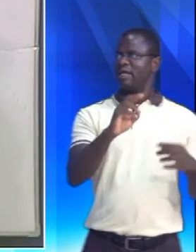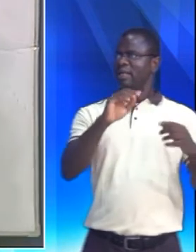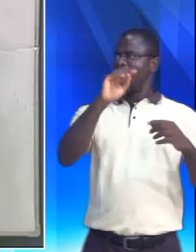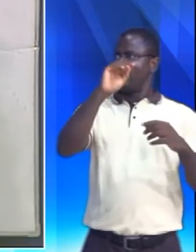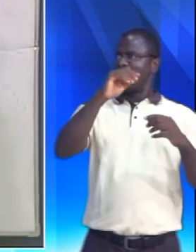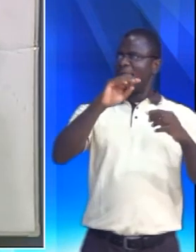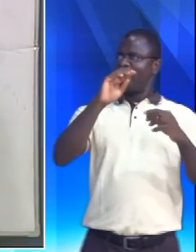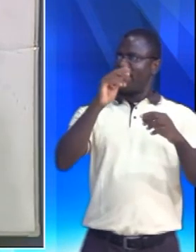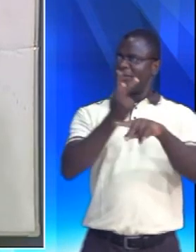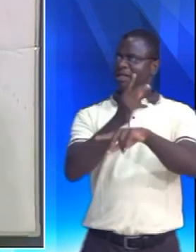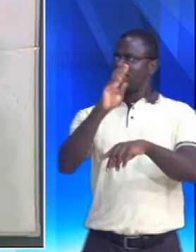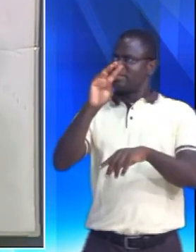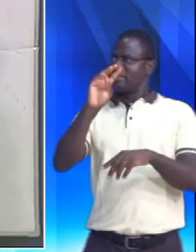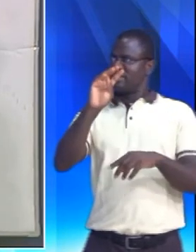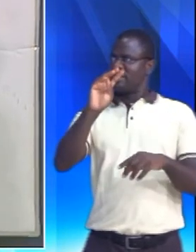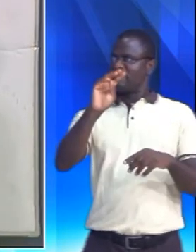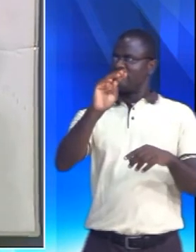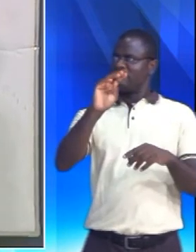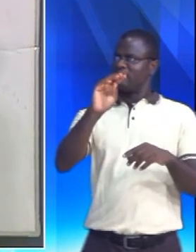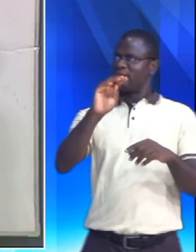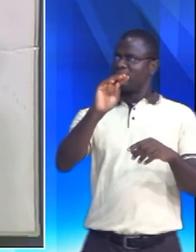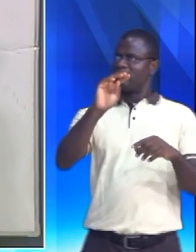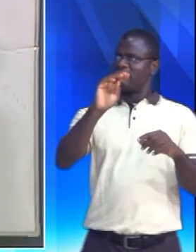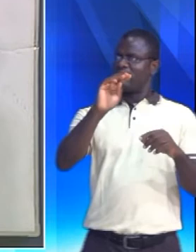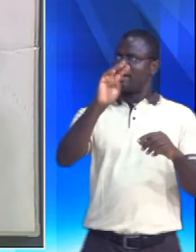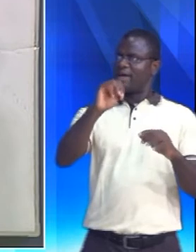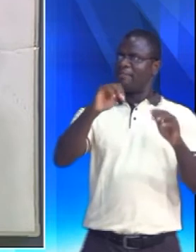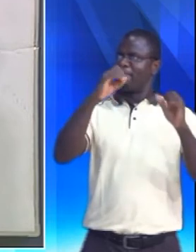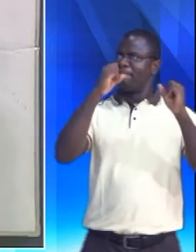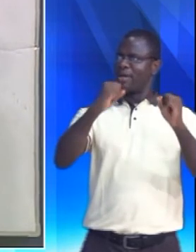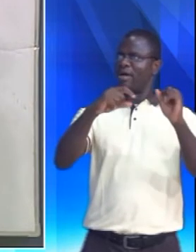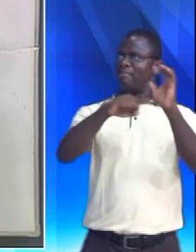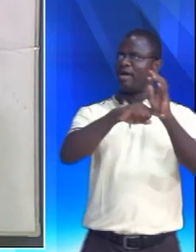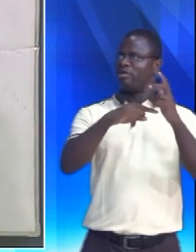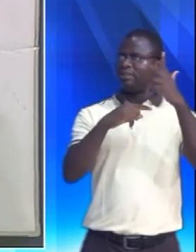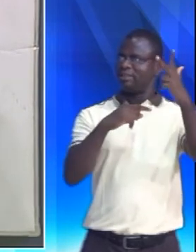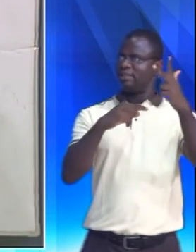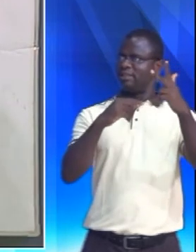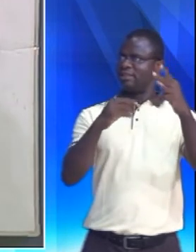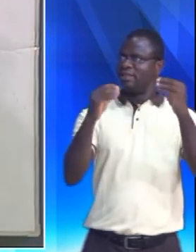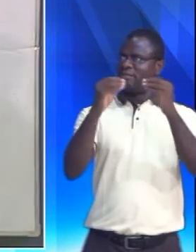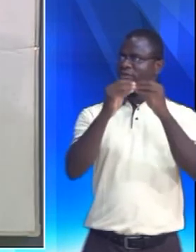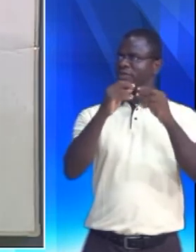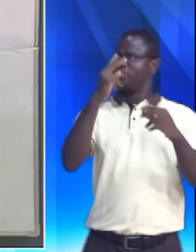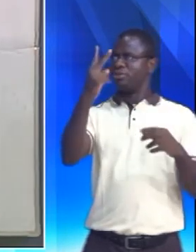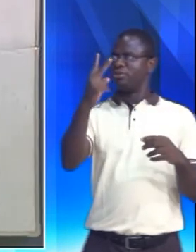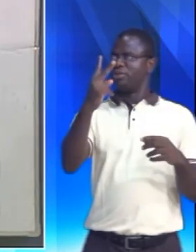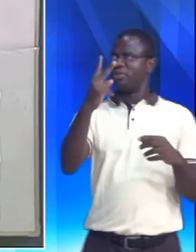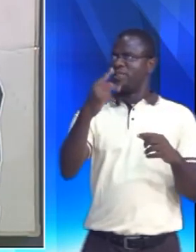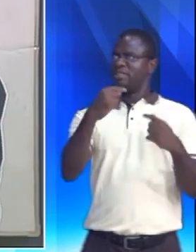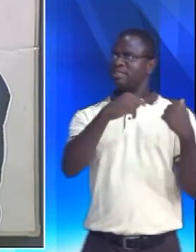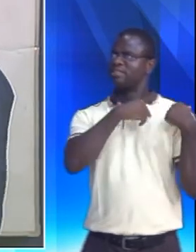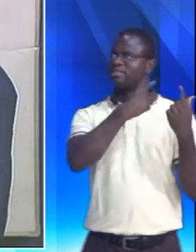us 6. Then multiply by m. minus 3